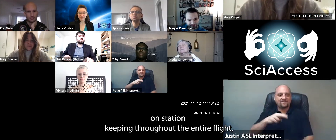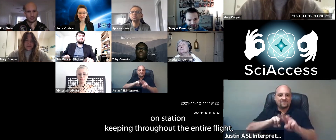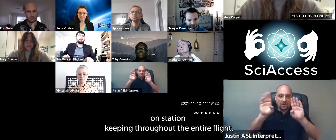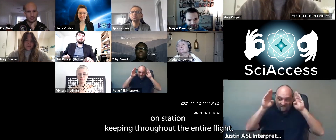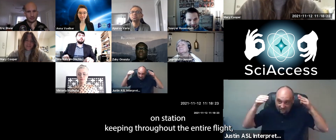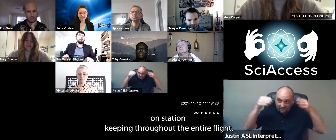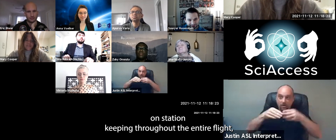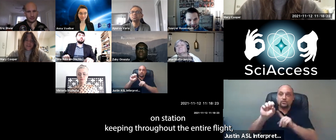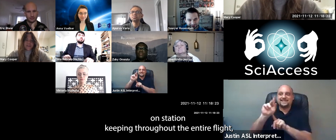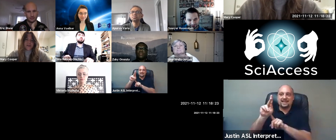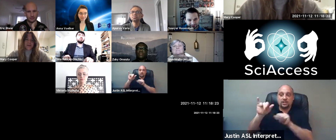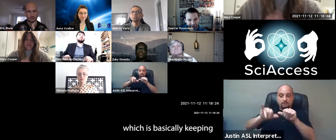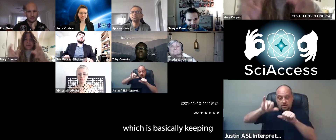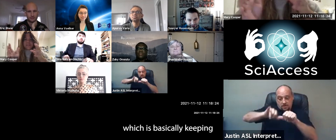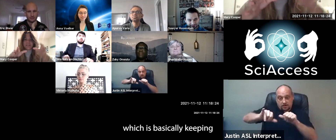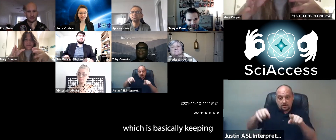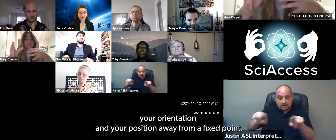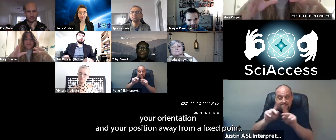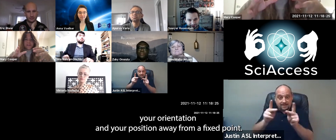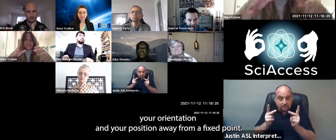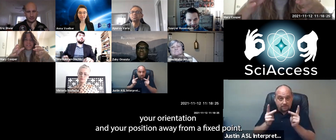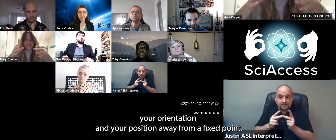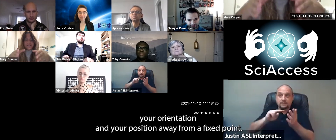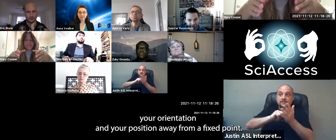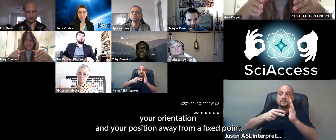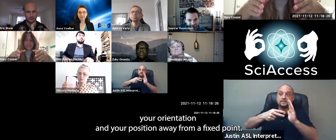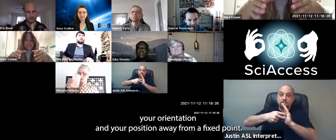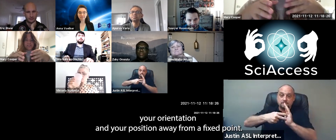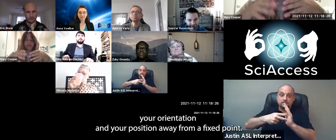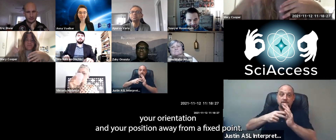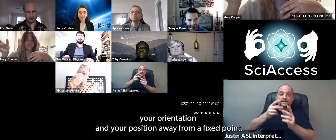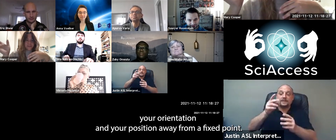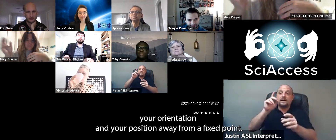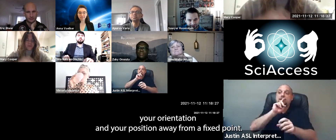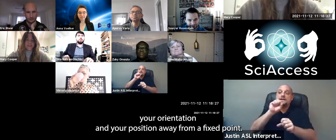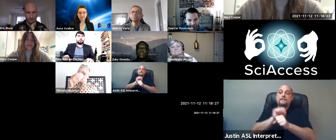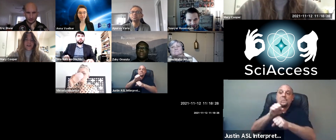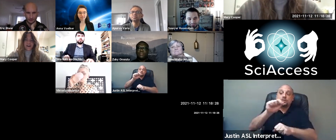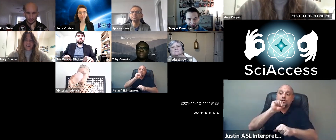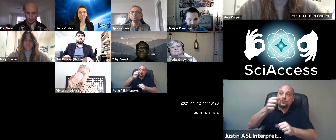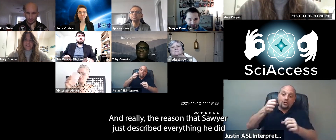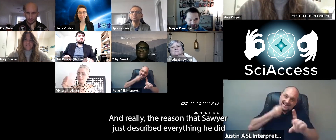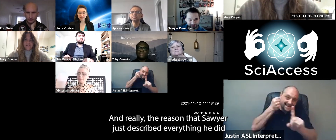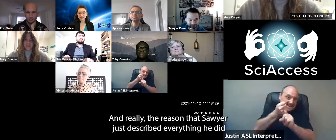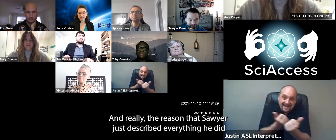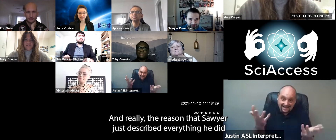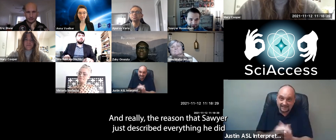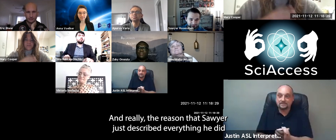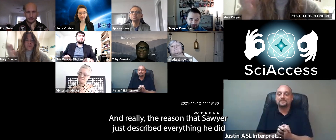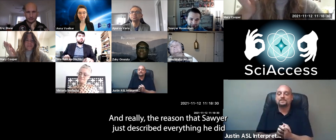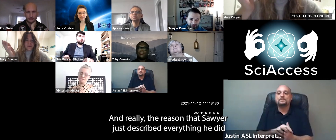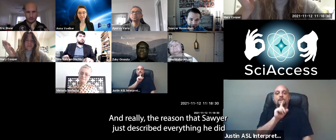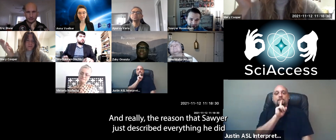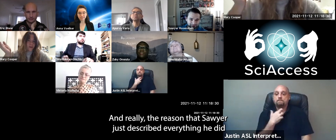station keeping throughout the entire flight, which is basically keeping your orientation and your position away from a fixed point. And really